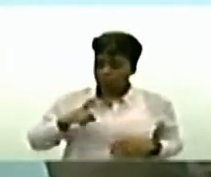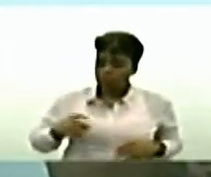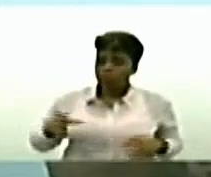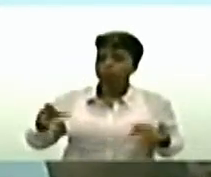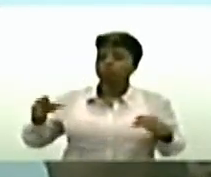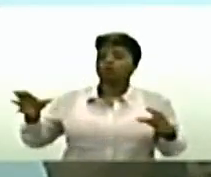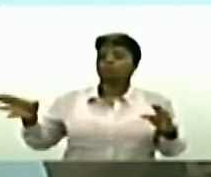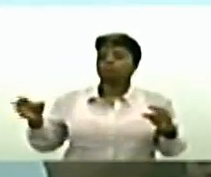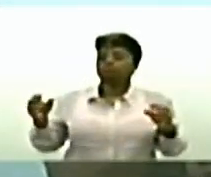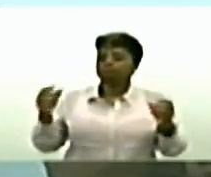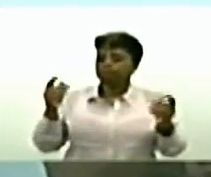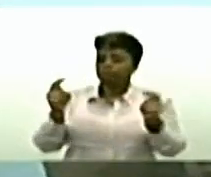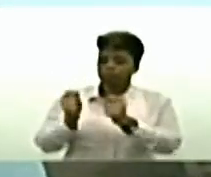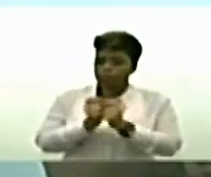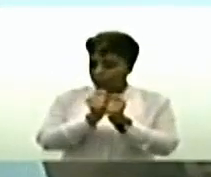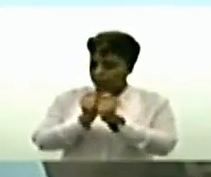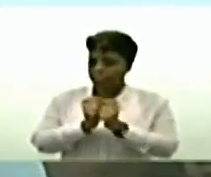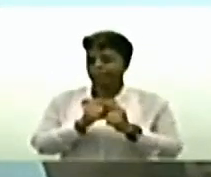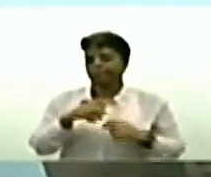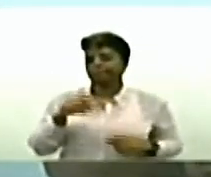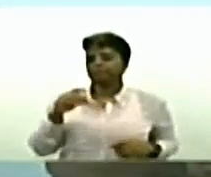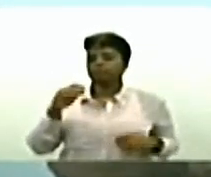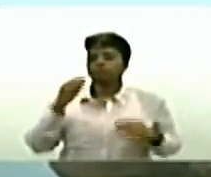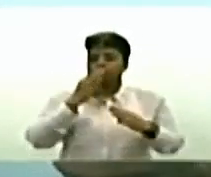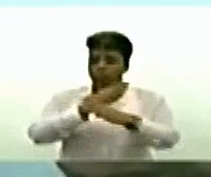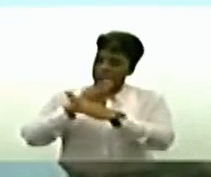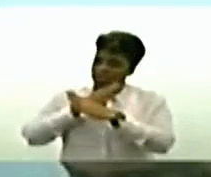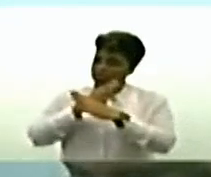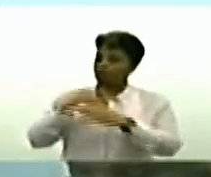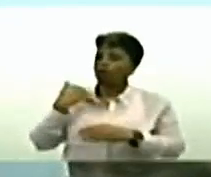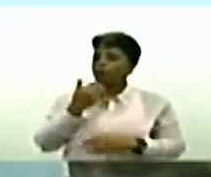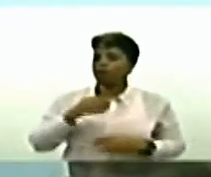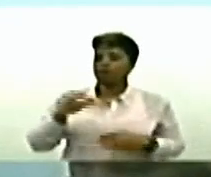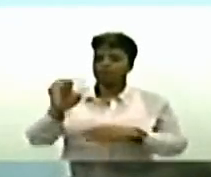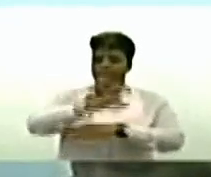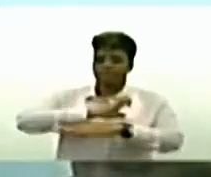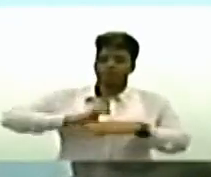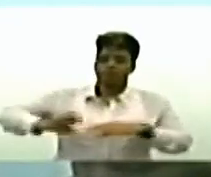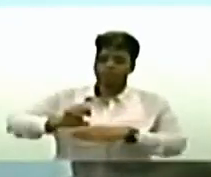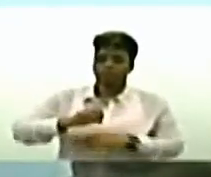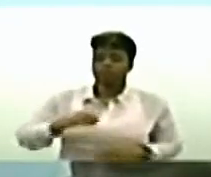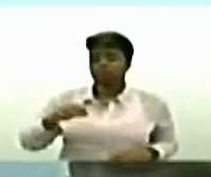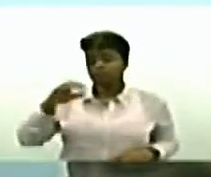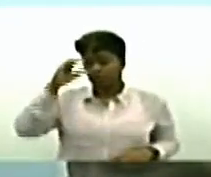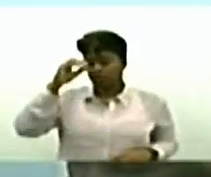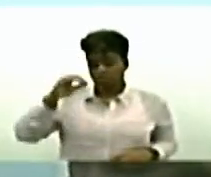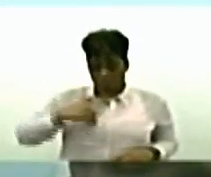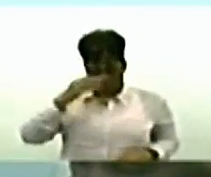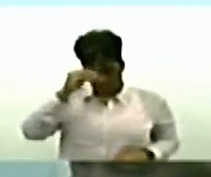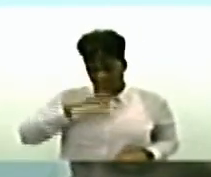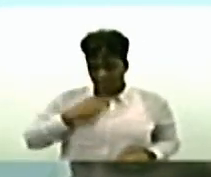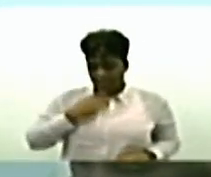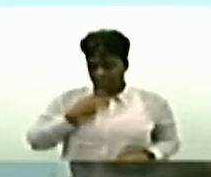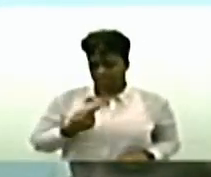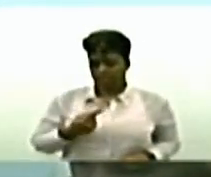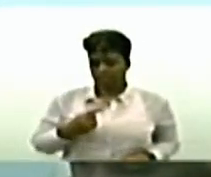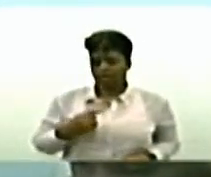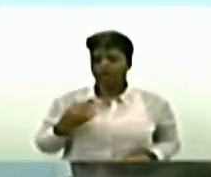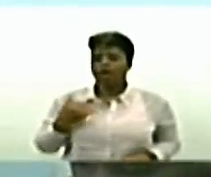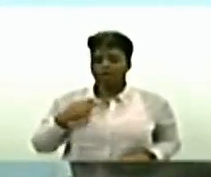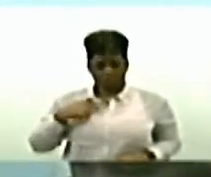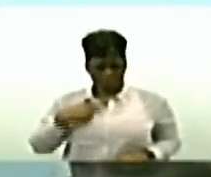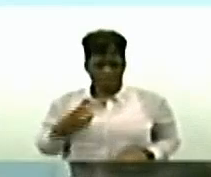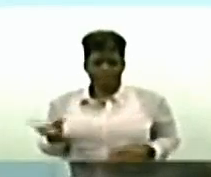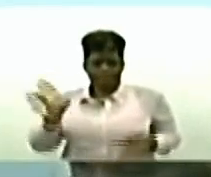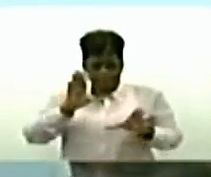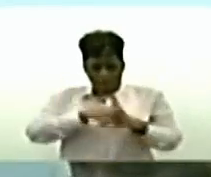relates to protecting our environment. And he said he got involved because it was a foreigner,